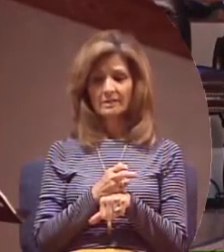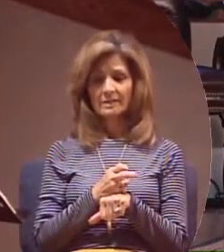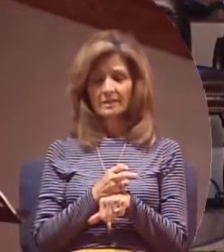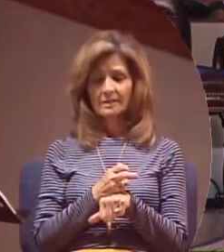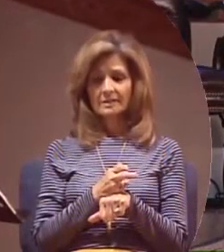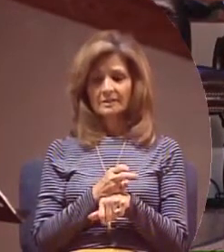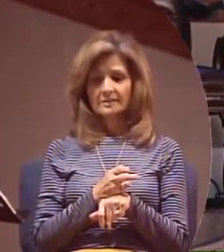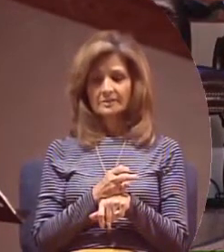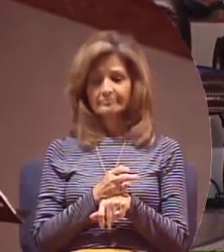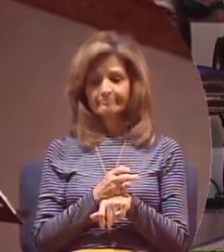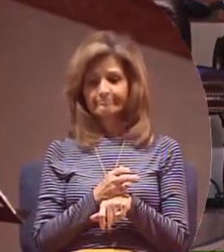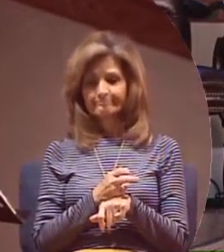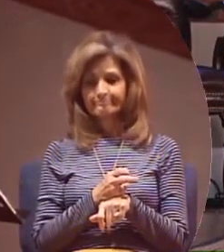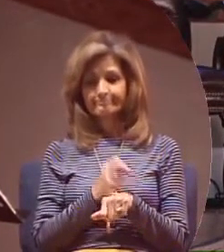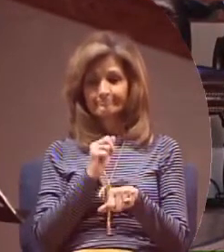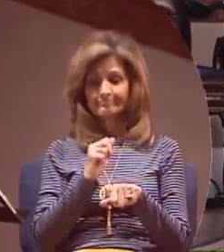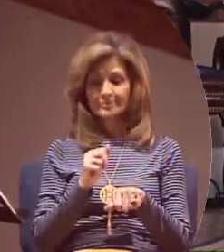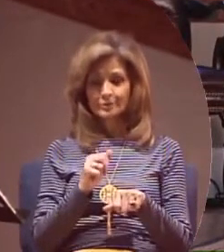without unction.